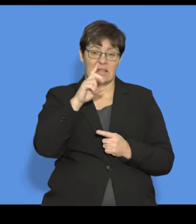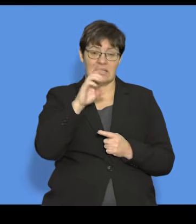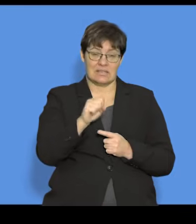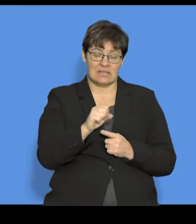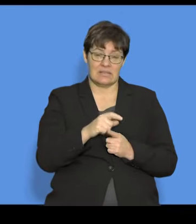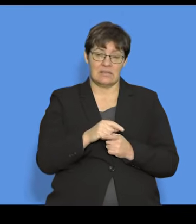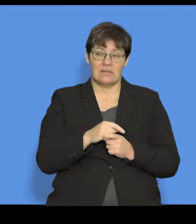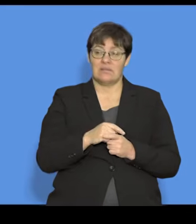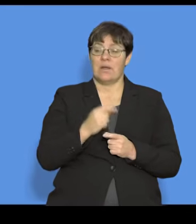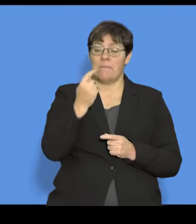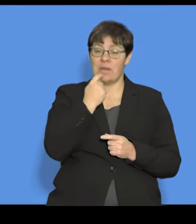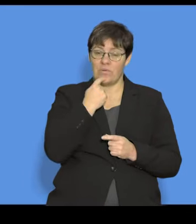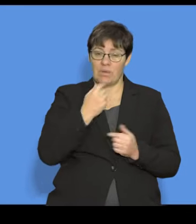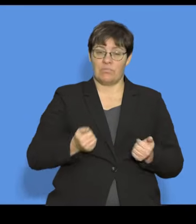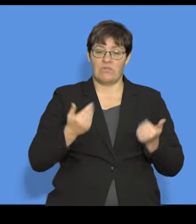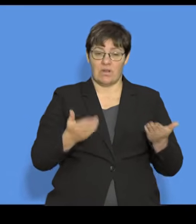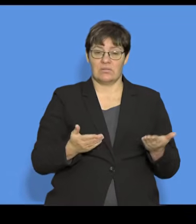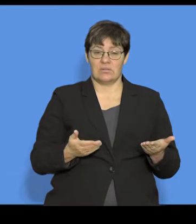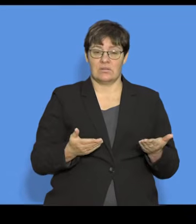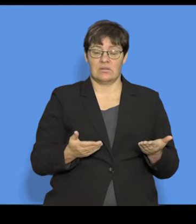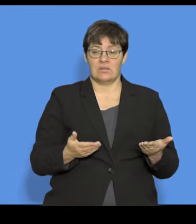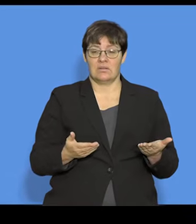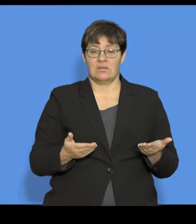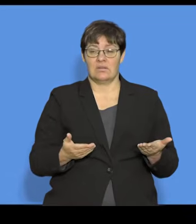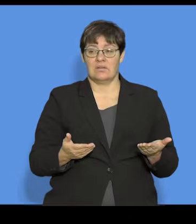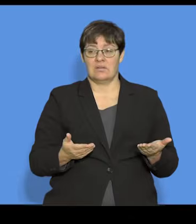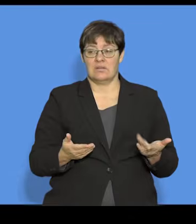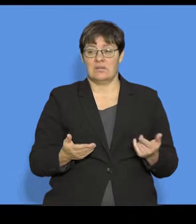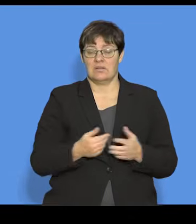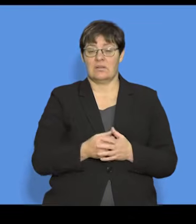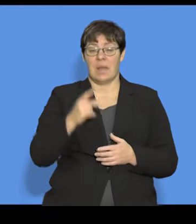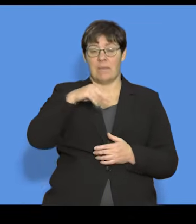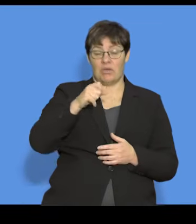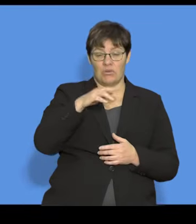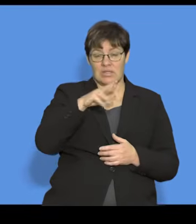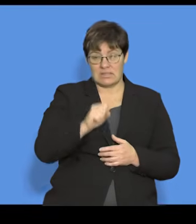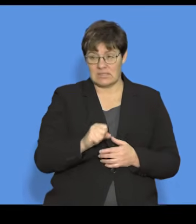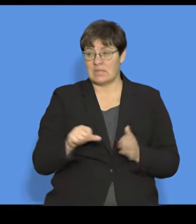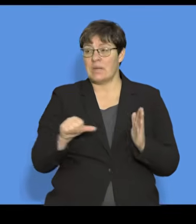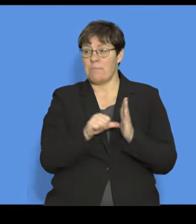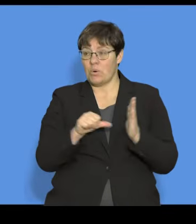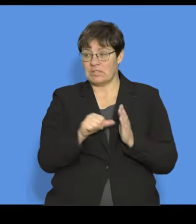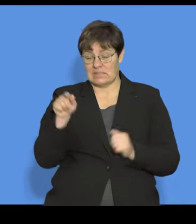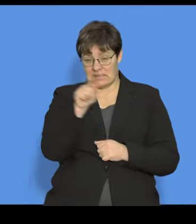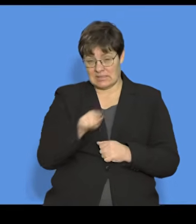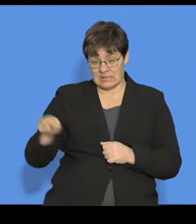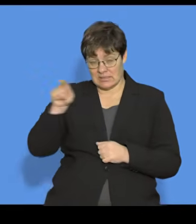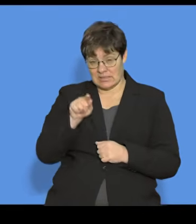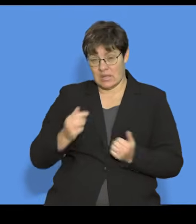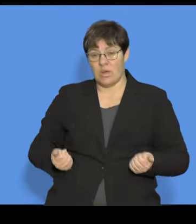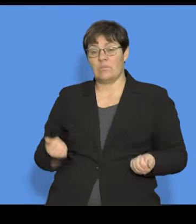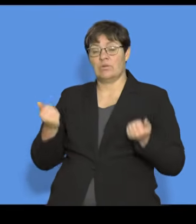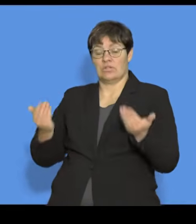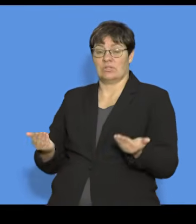glands, again, where the salivary glands in the mouth producing saliva, the pancreas, an important